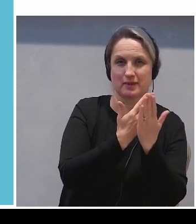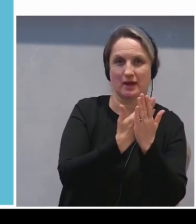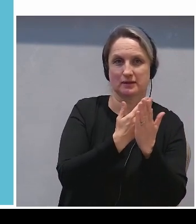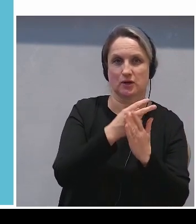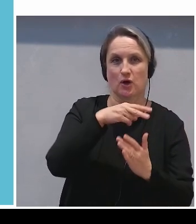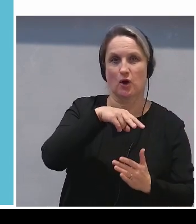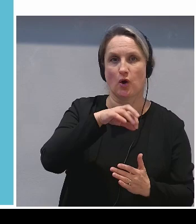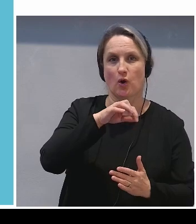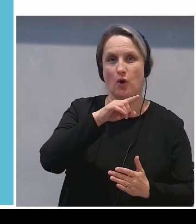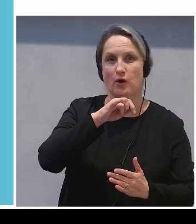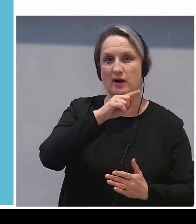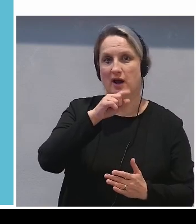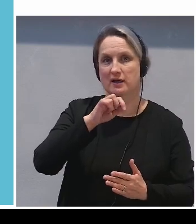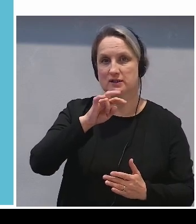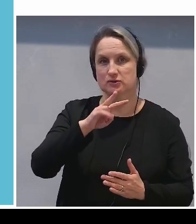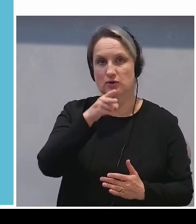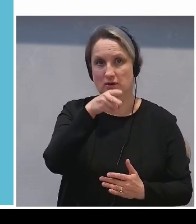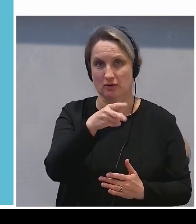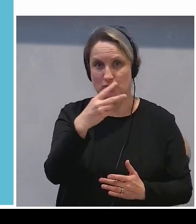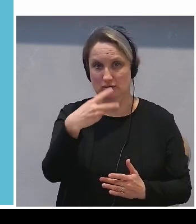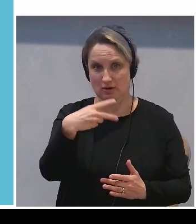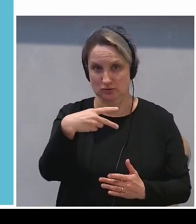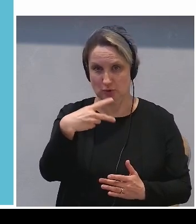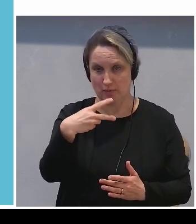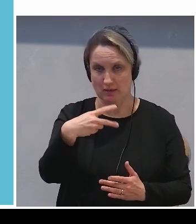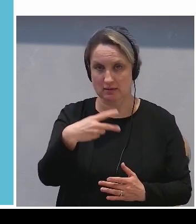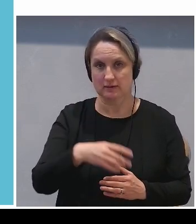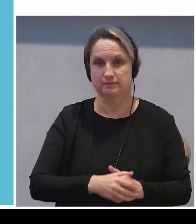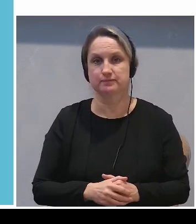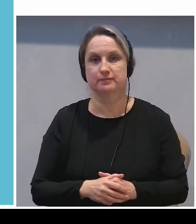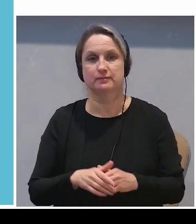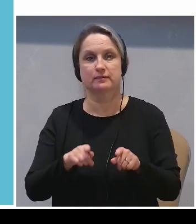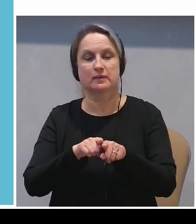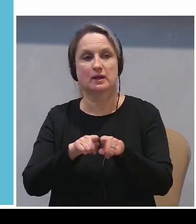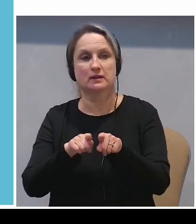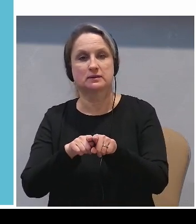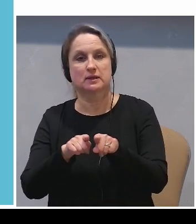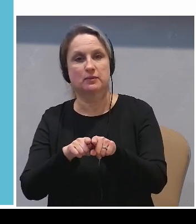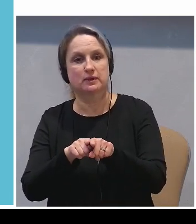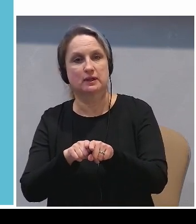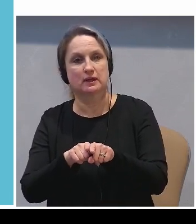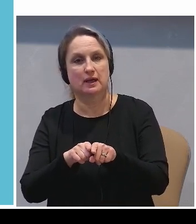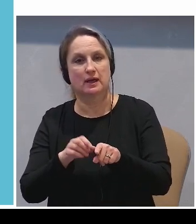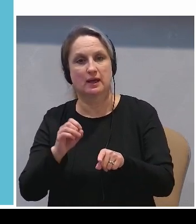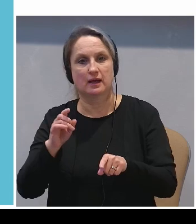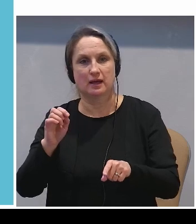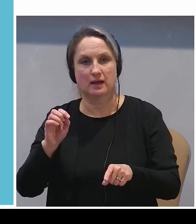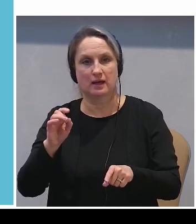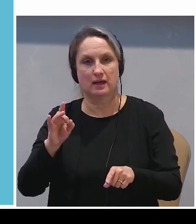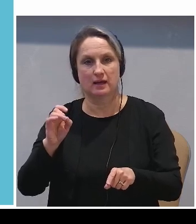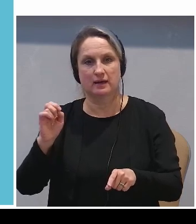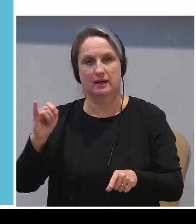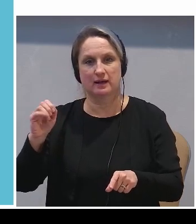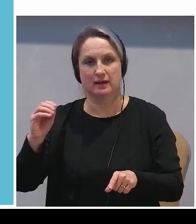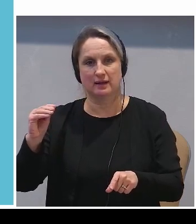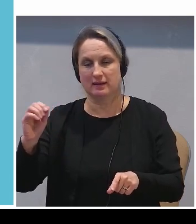for any rare diseases, including the eRare. It was a specific mechanism involving national funding from